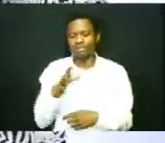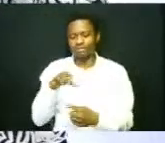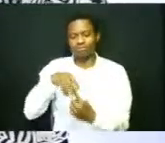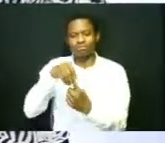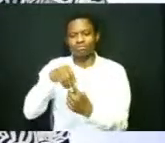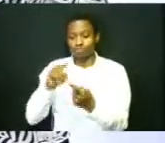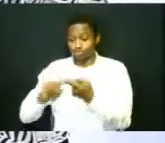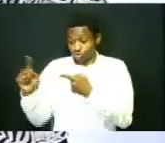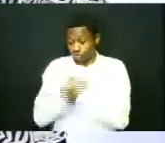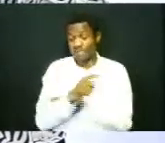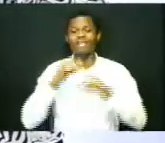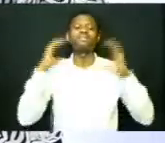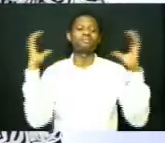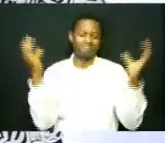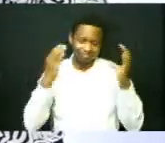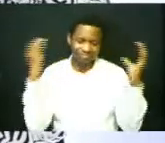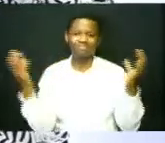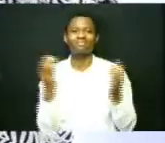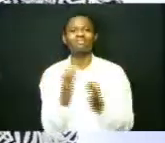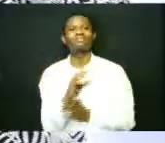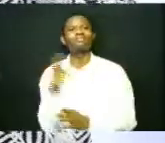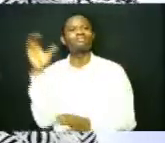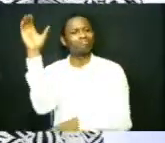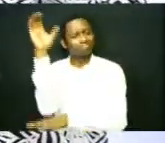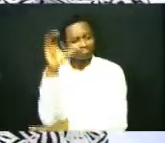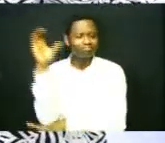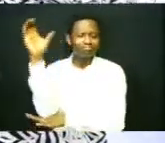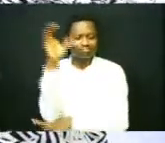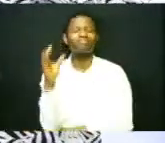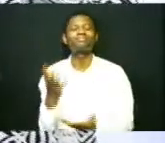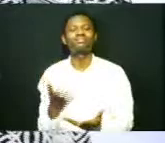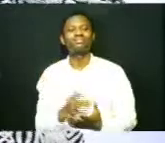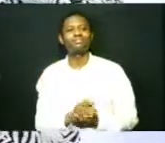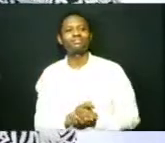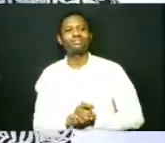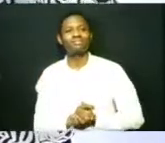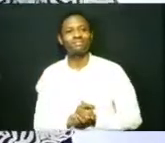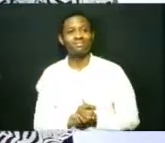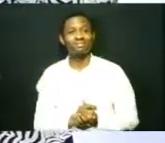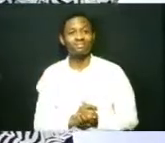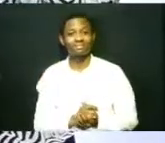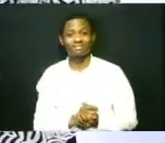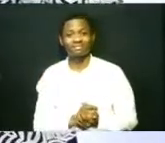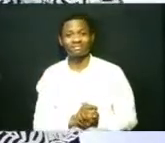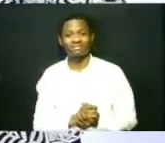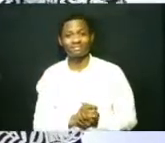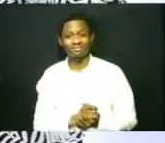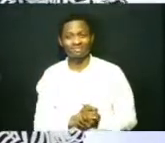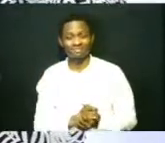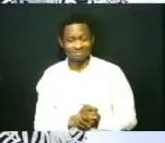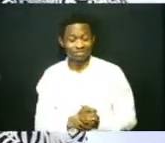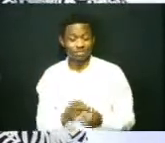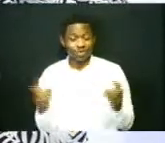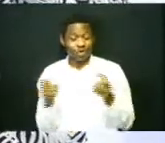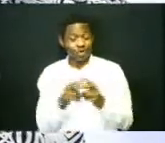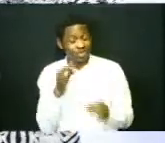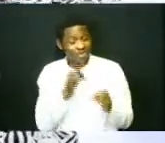Christmas. So people are singing Christmas carols, and I also don't sing. It means I've not come to Christmas